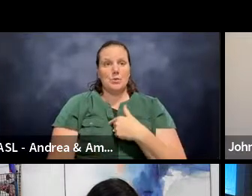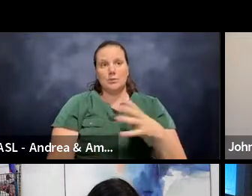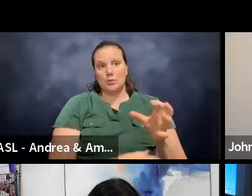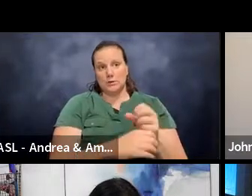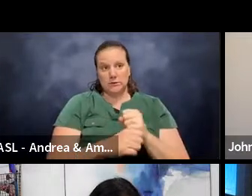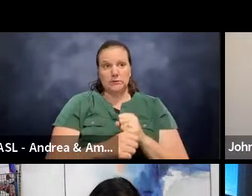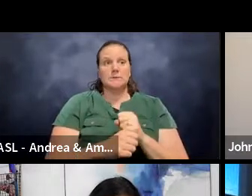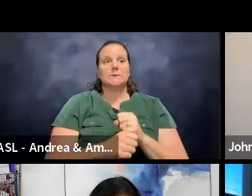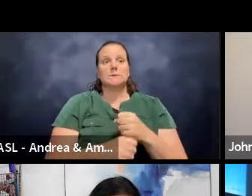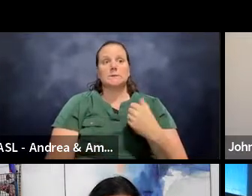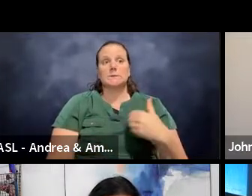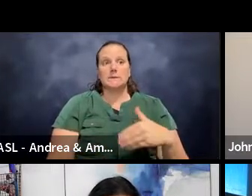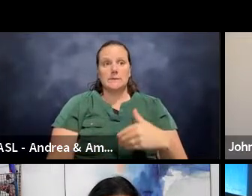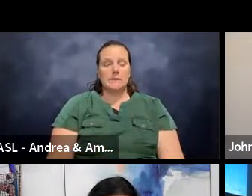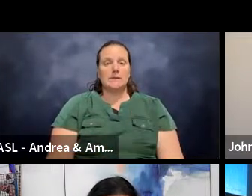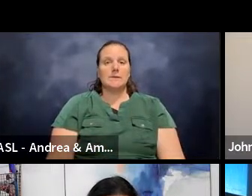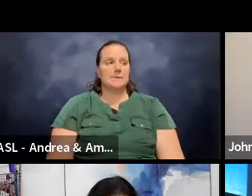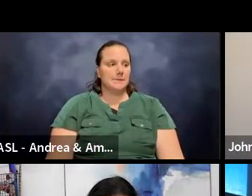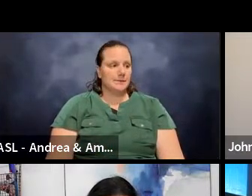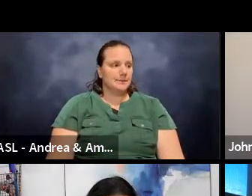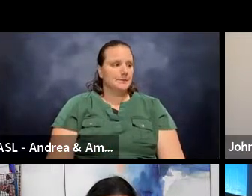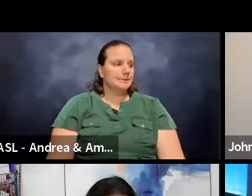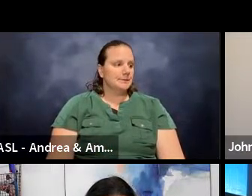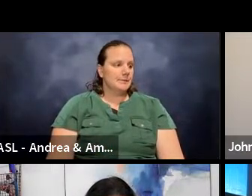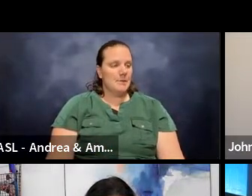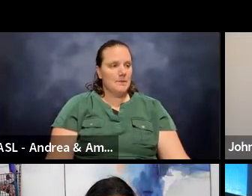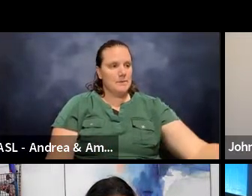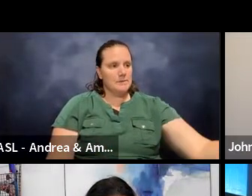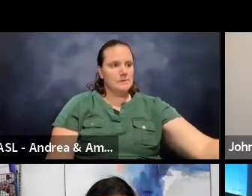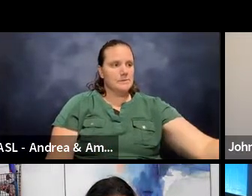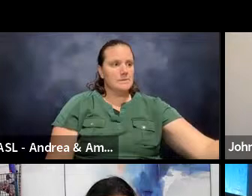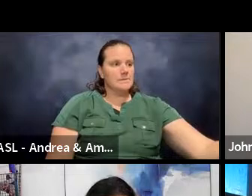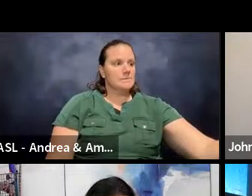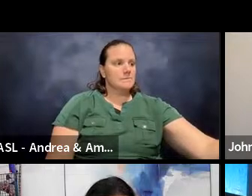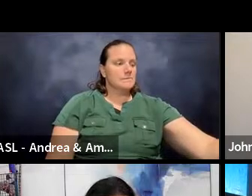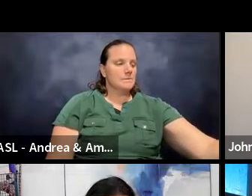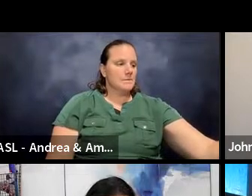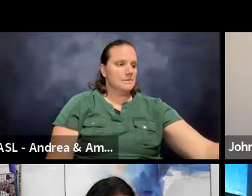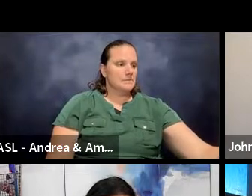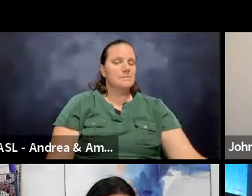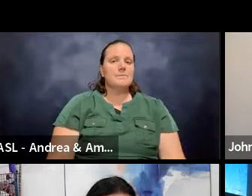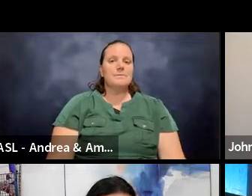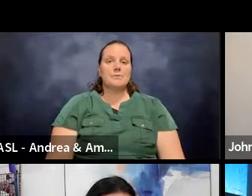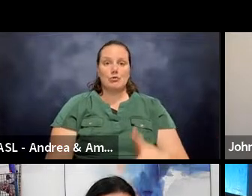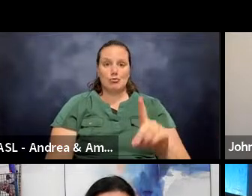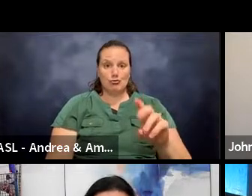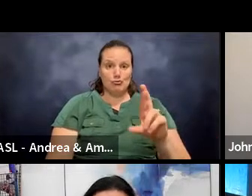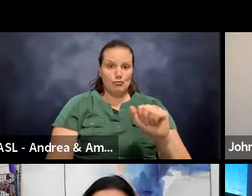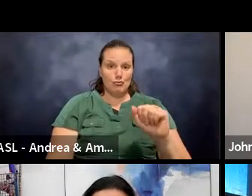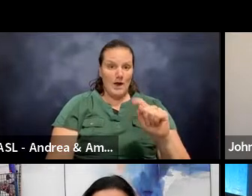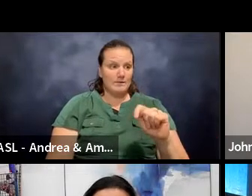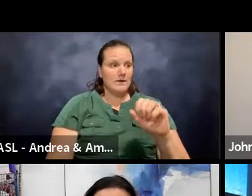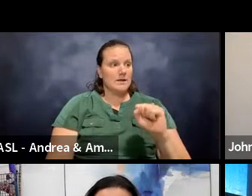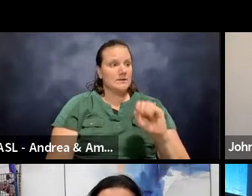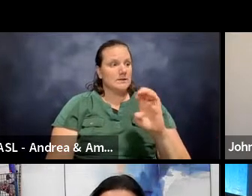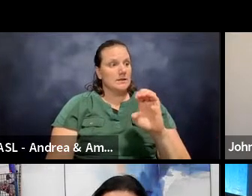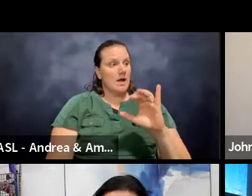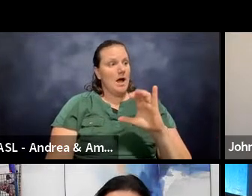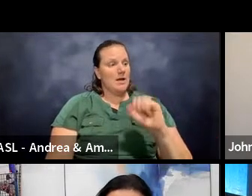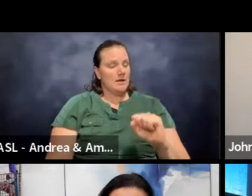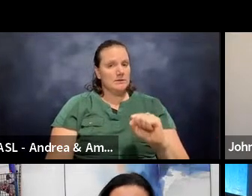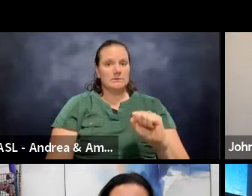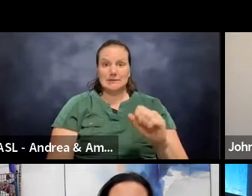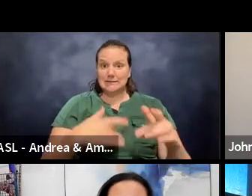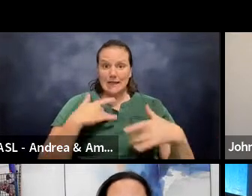received. The pending submission of the draft SEIS is exciting and coming